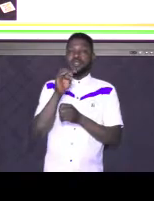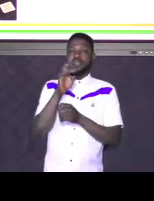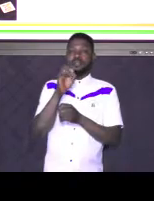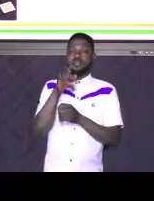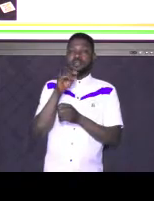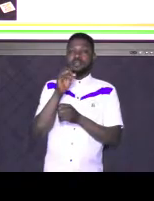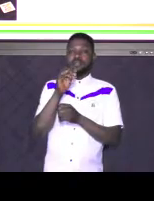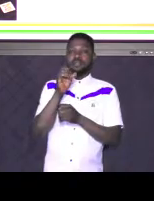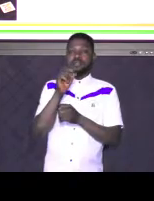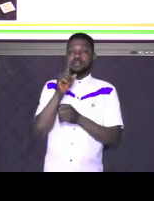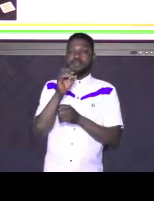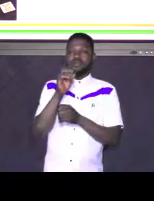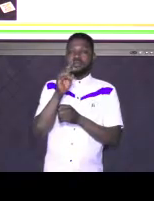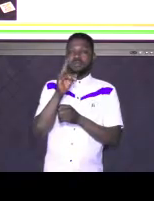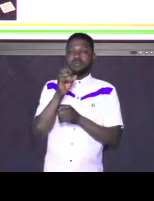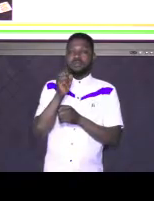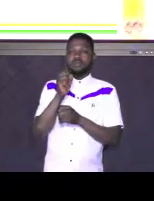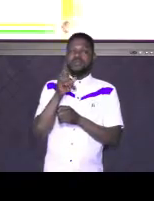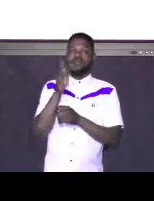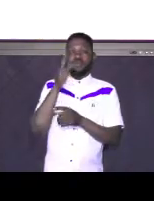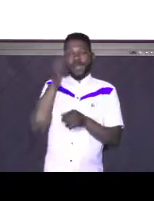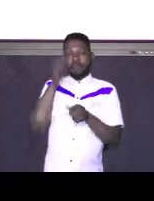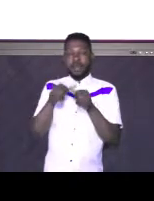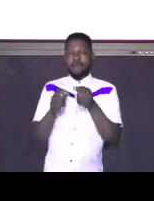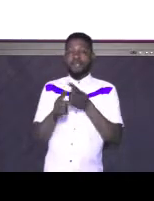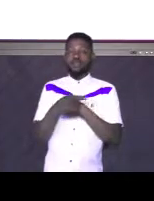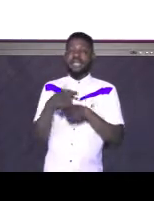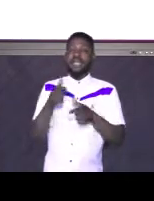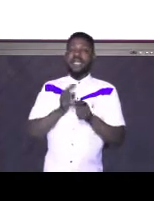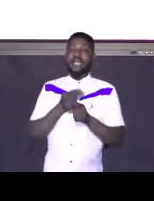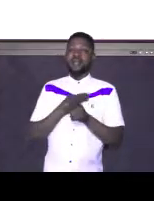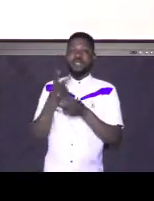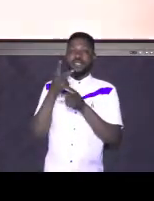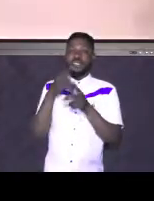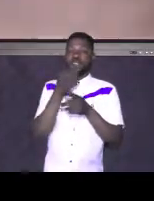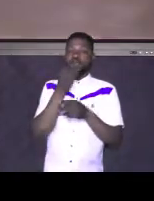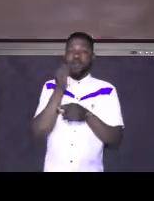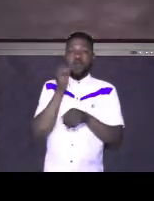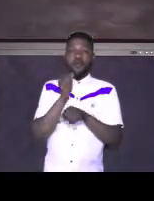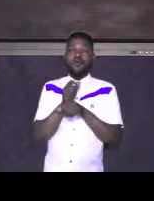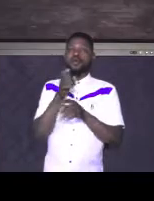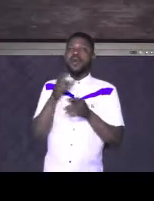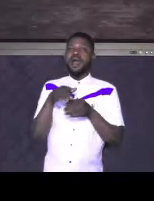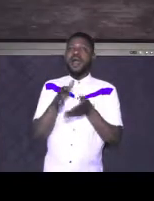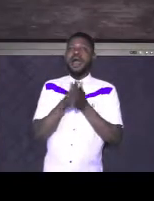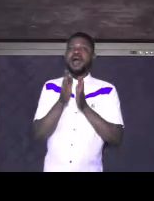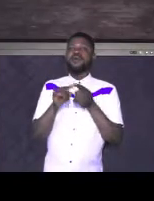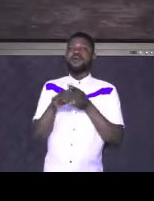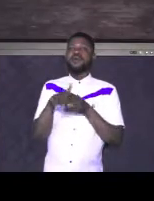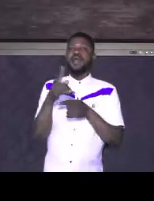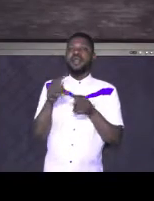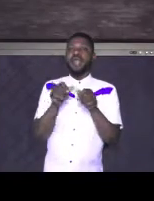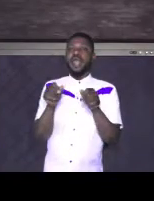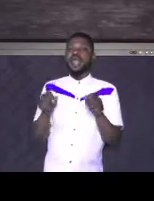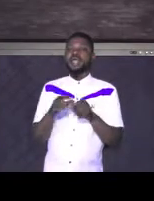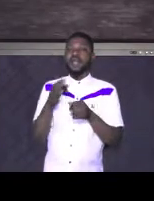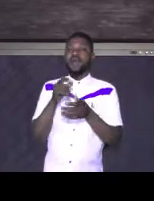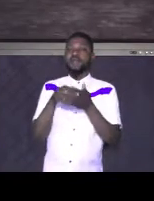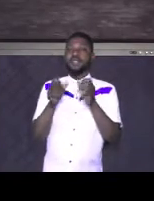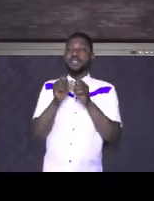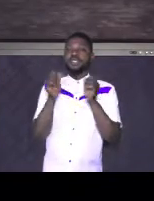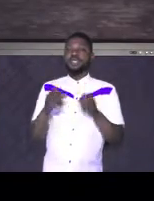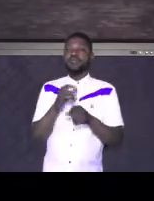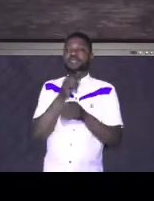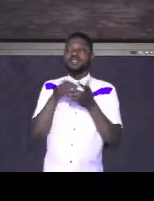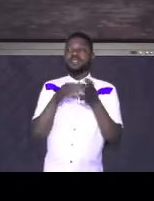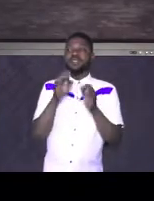what trapezoids are? Well, you'll remember today. Let's just look at that homework. You were asked to find the area of this